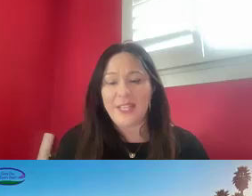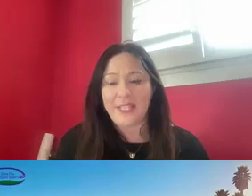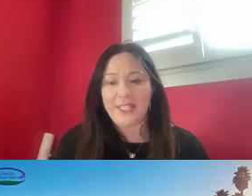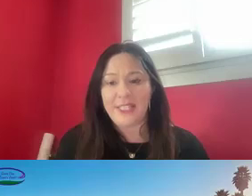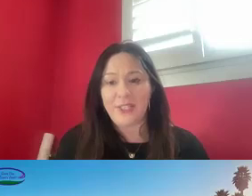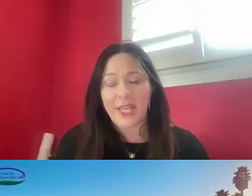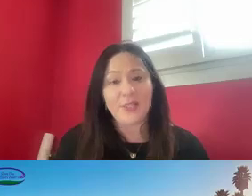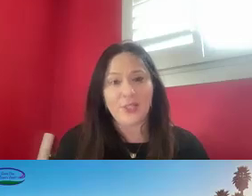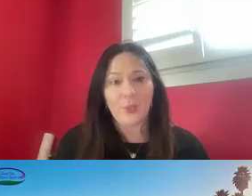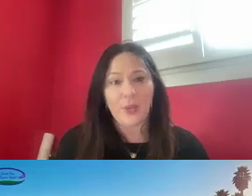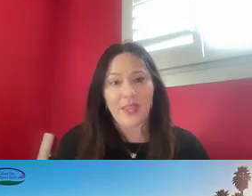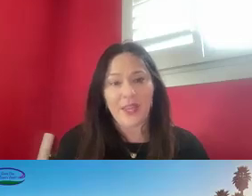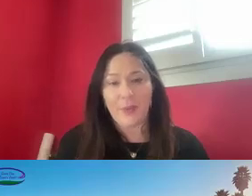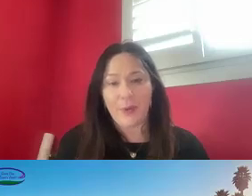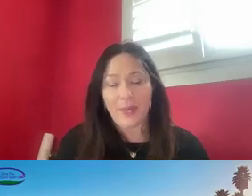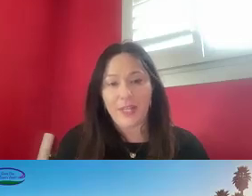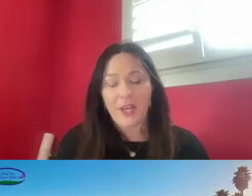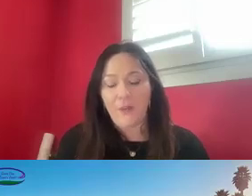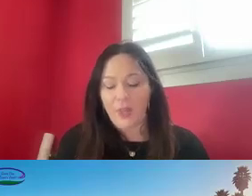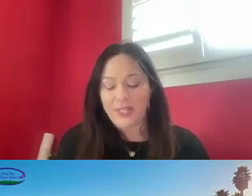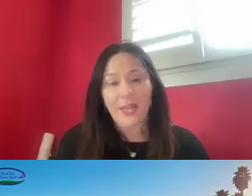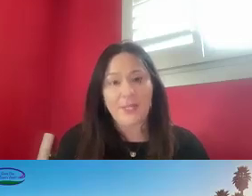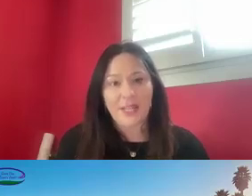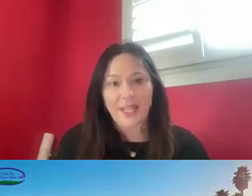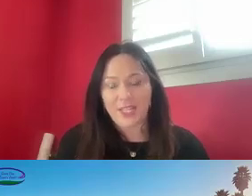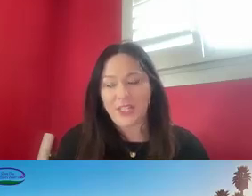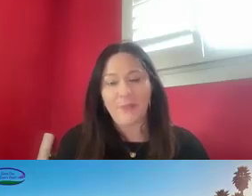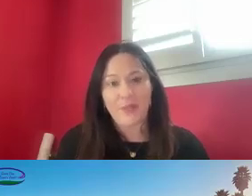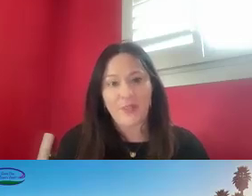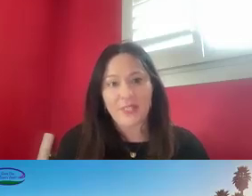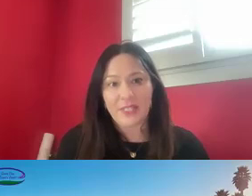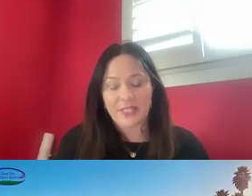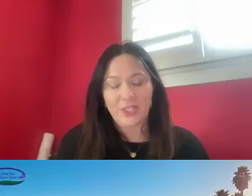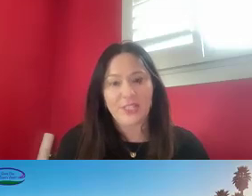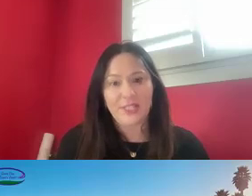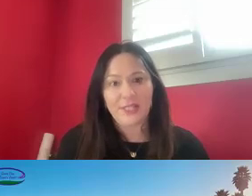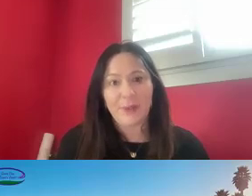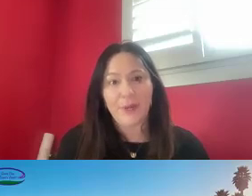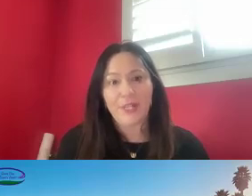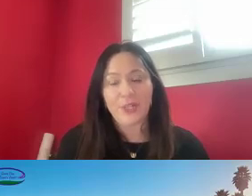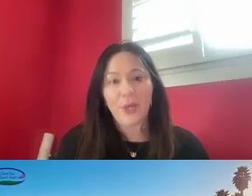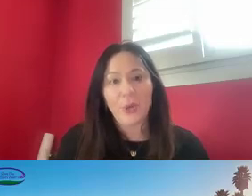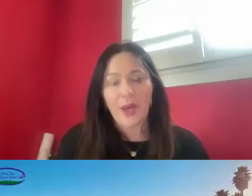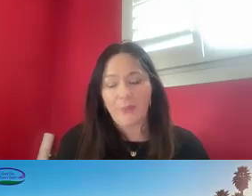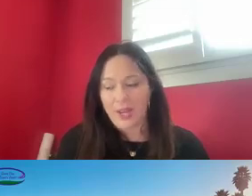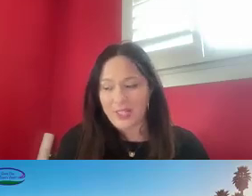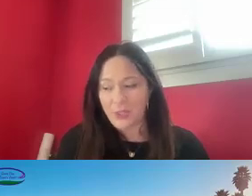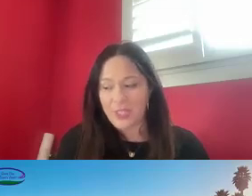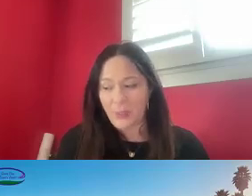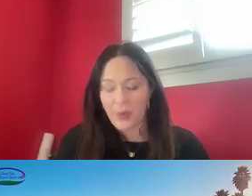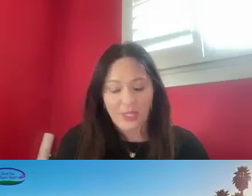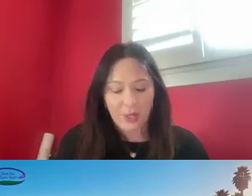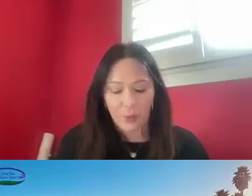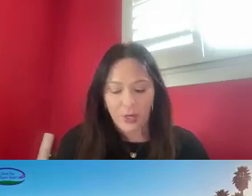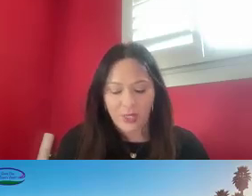in the attendees list today, so I just want to take a moment for the time and dedication of previous EDJCC members who have brought us to